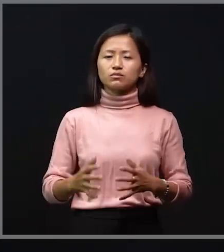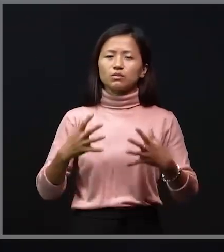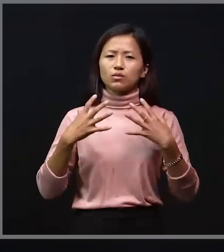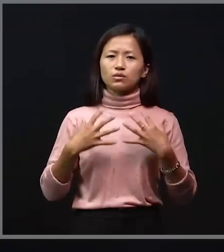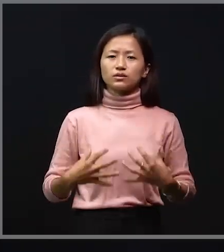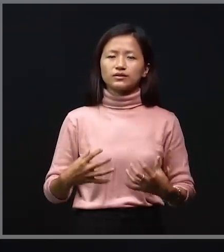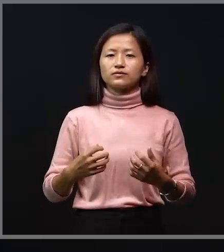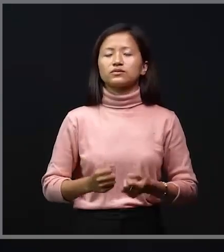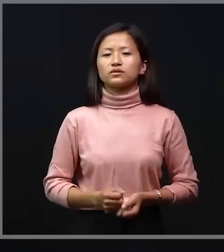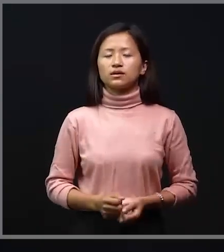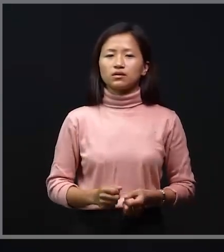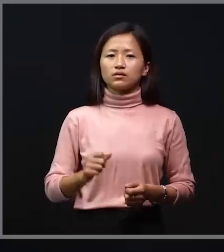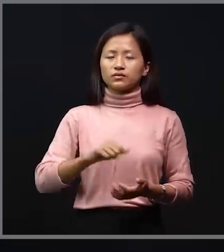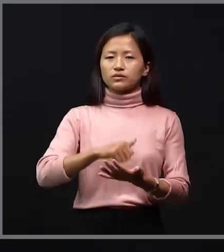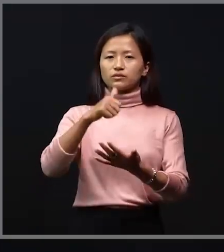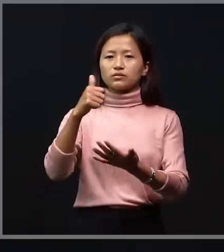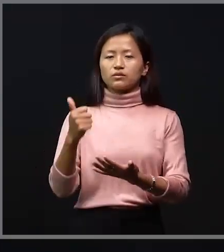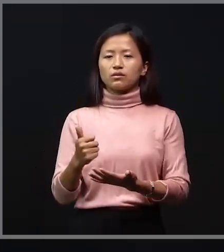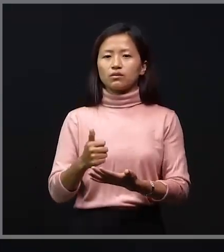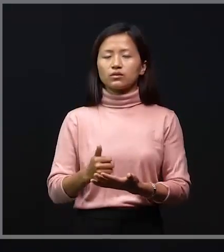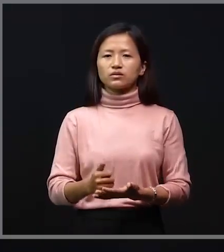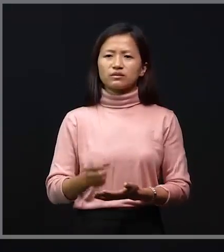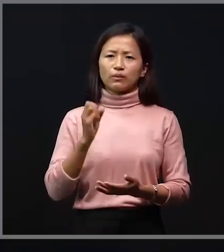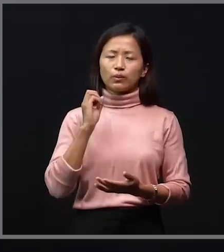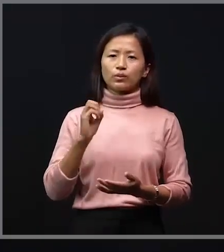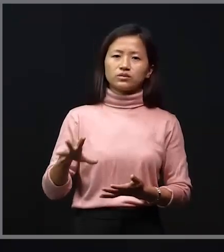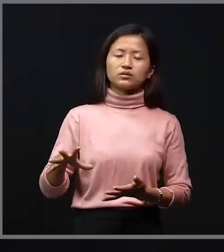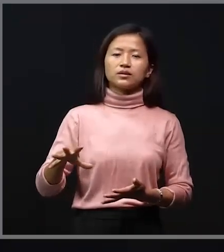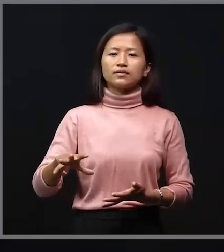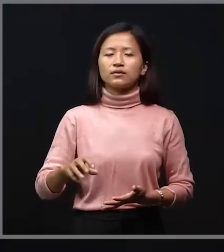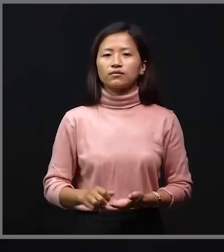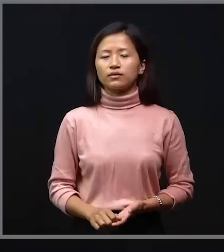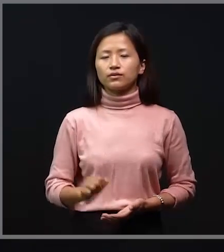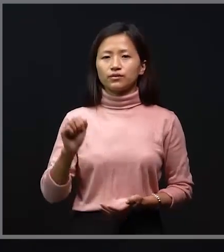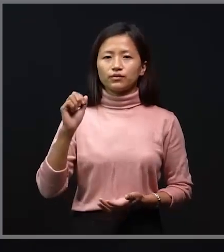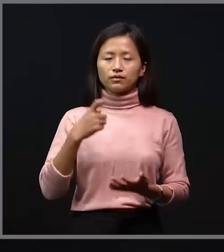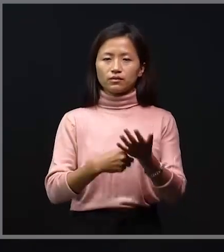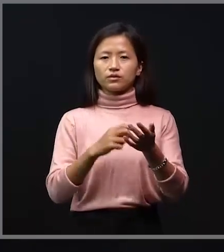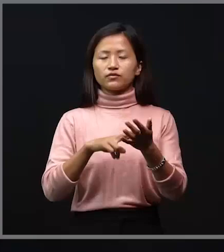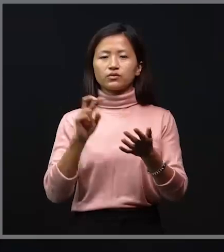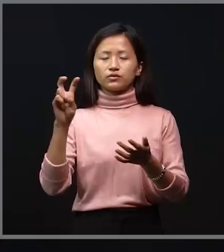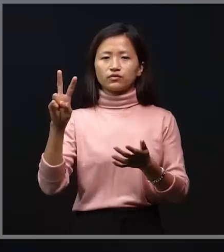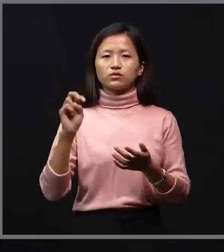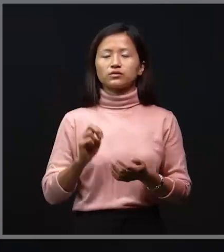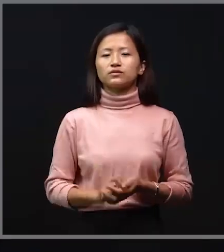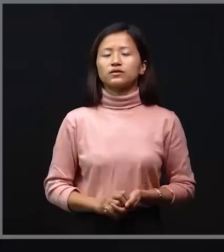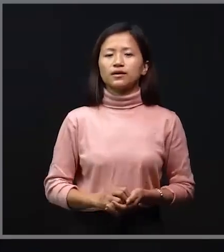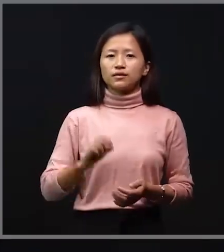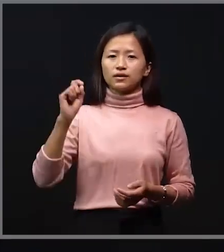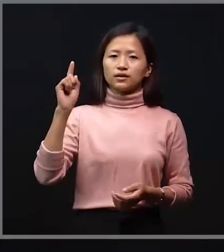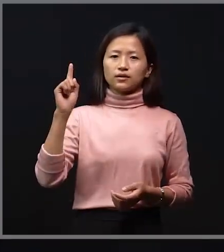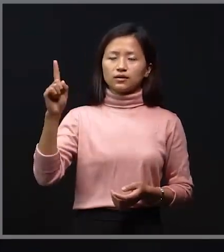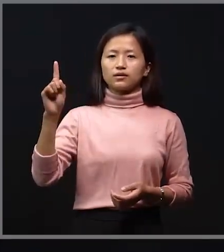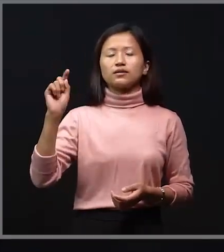was more severe. The result was much more worse than the revolt of 1857. But this is